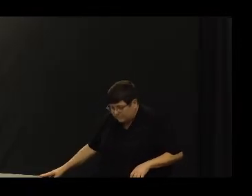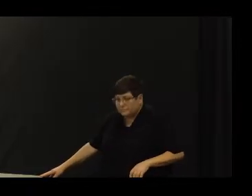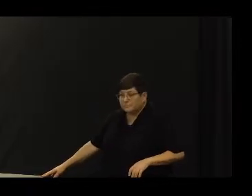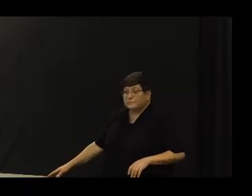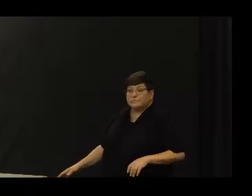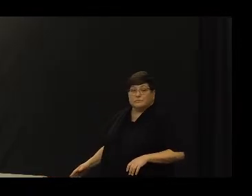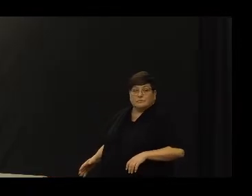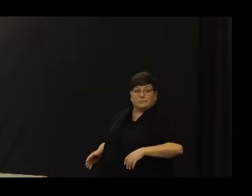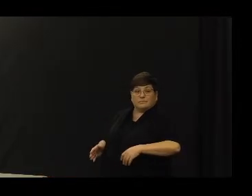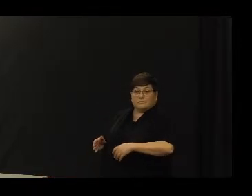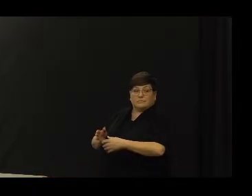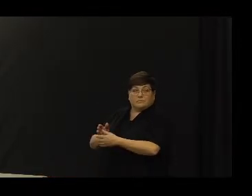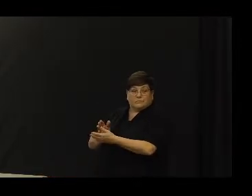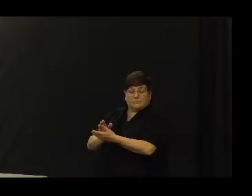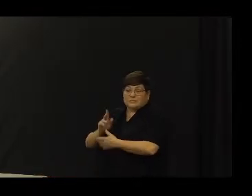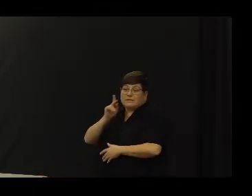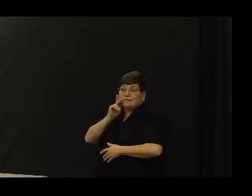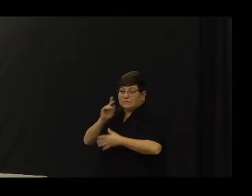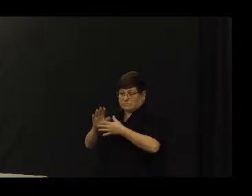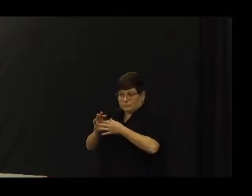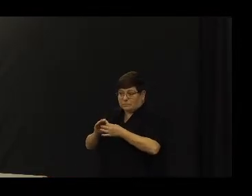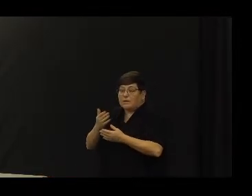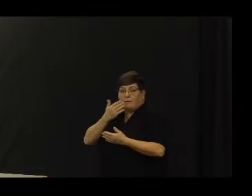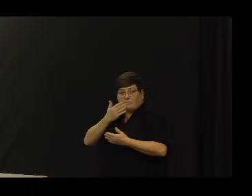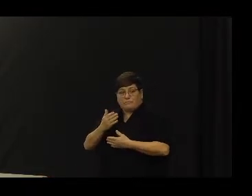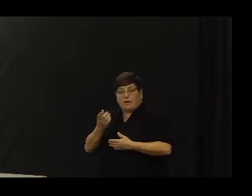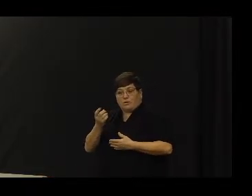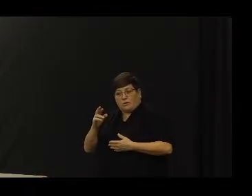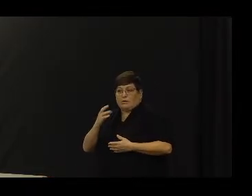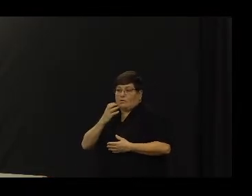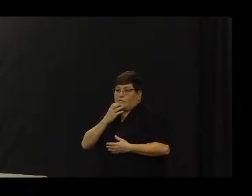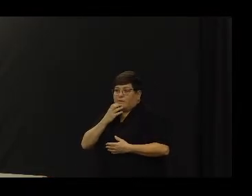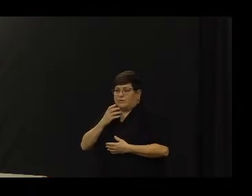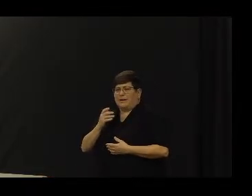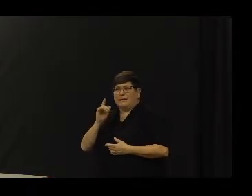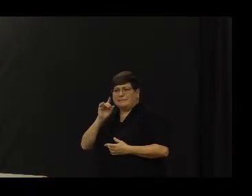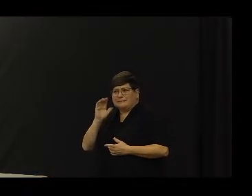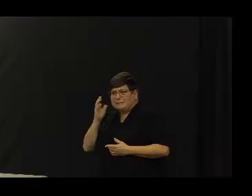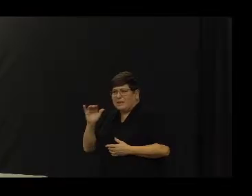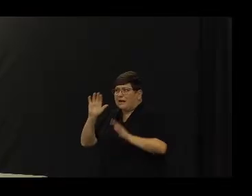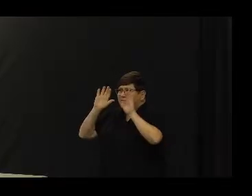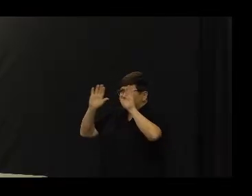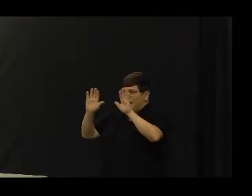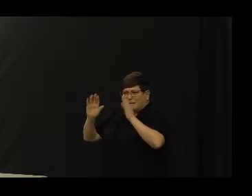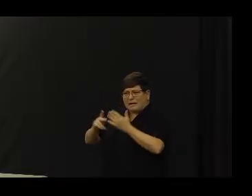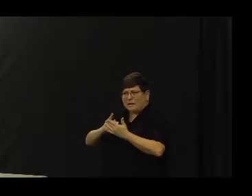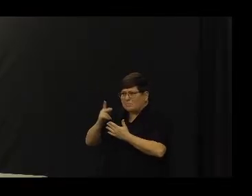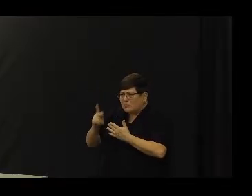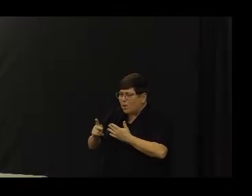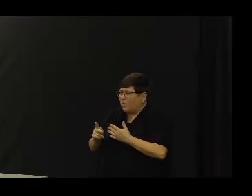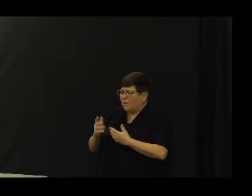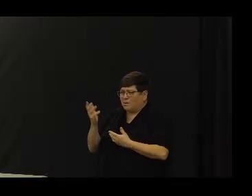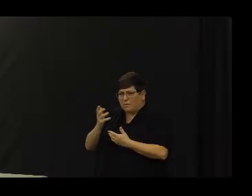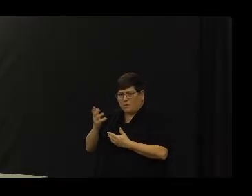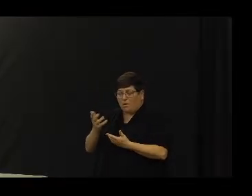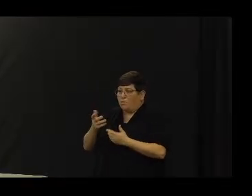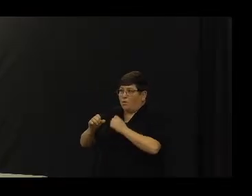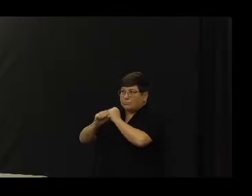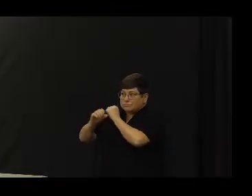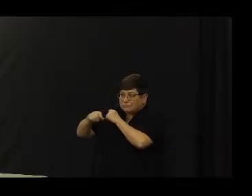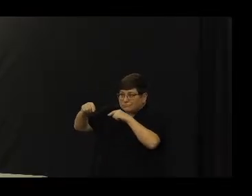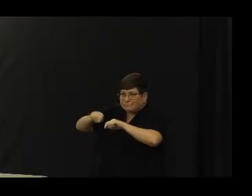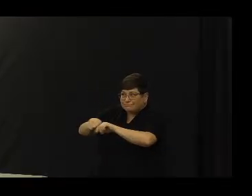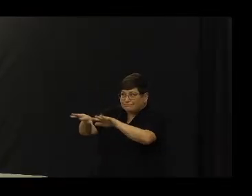All right, thank you, Dr. Petrie. That sounds like a fantastic program, definitely to get PR out